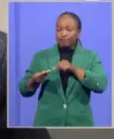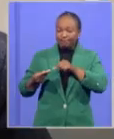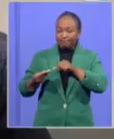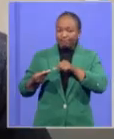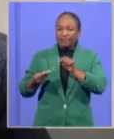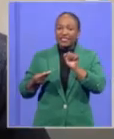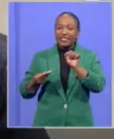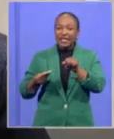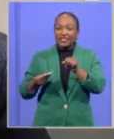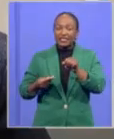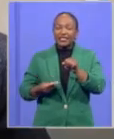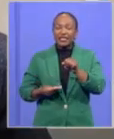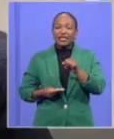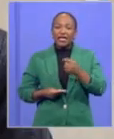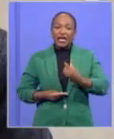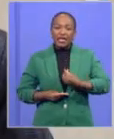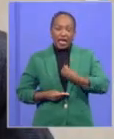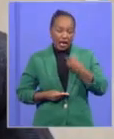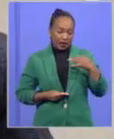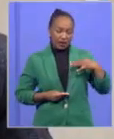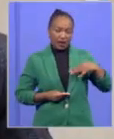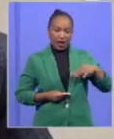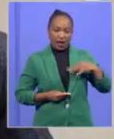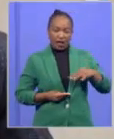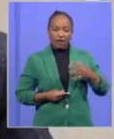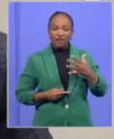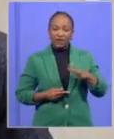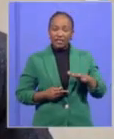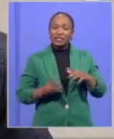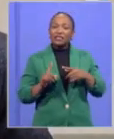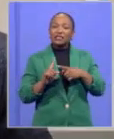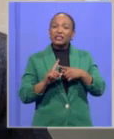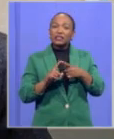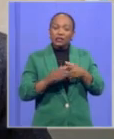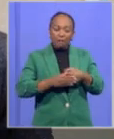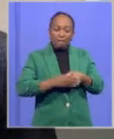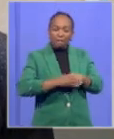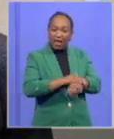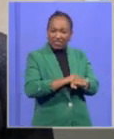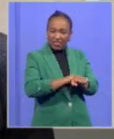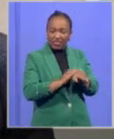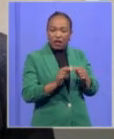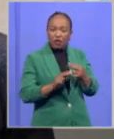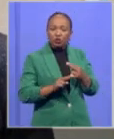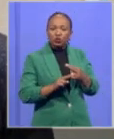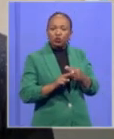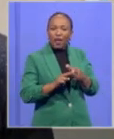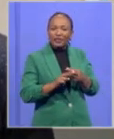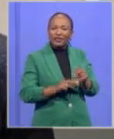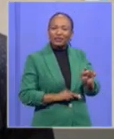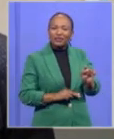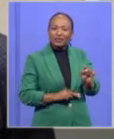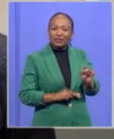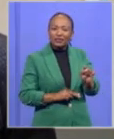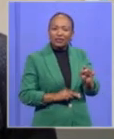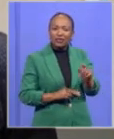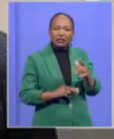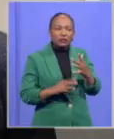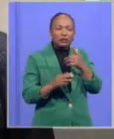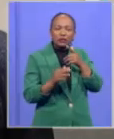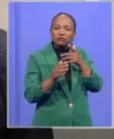the young lady gave birth in the bathroom, and she obviously called for